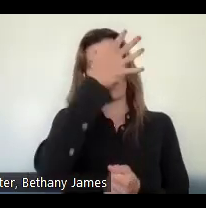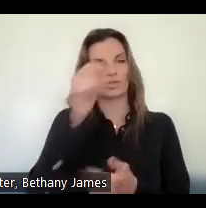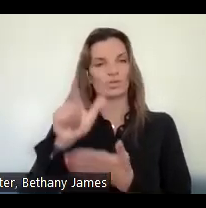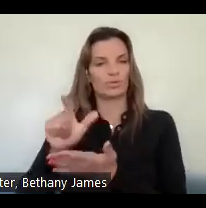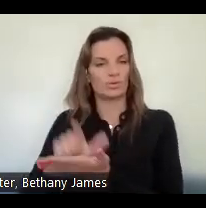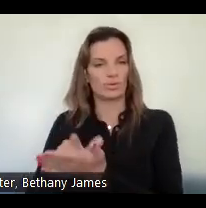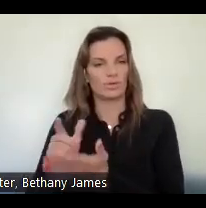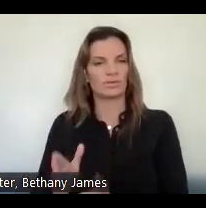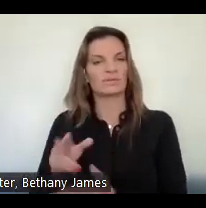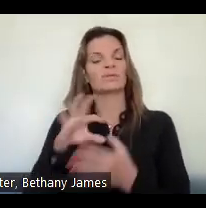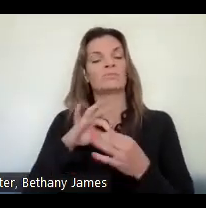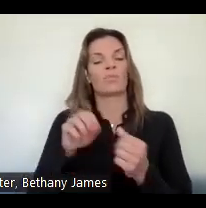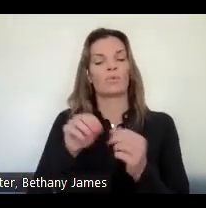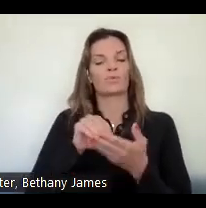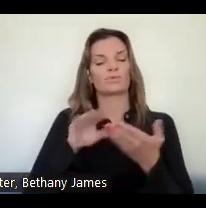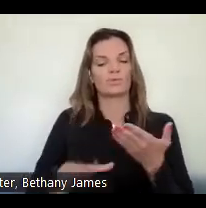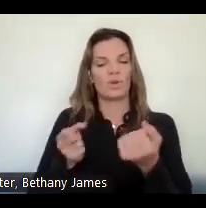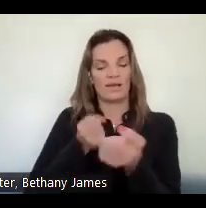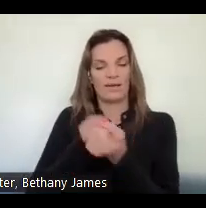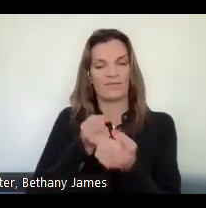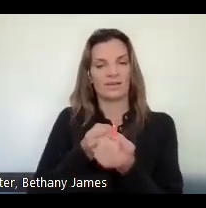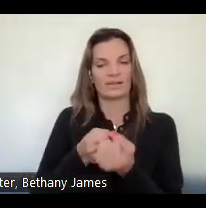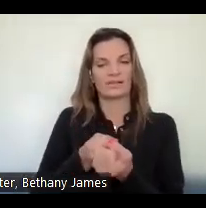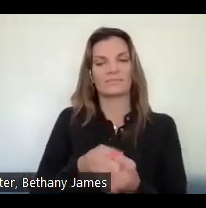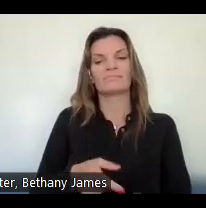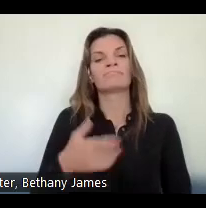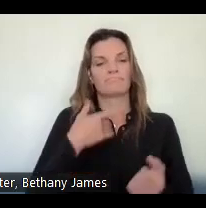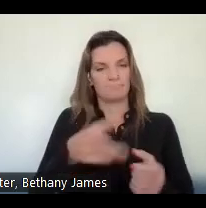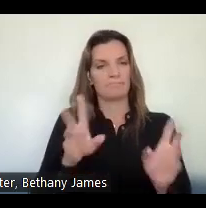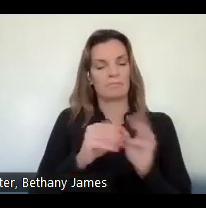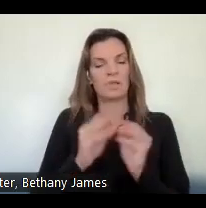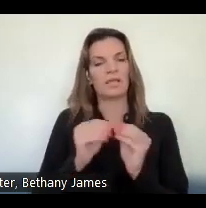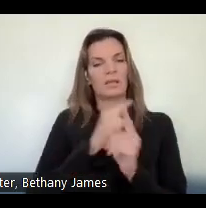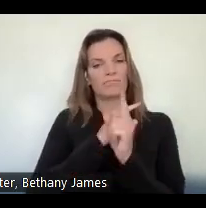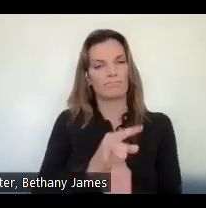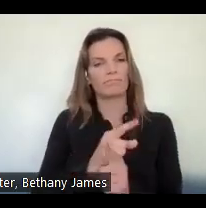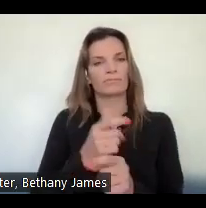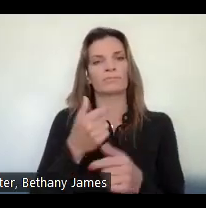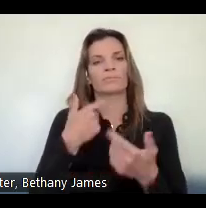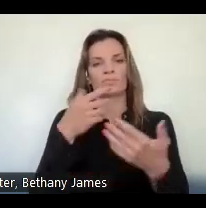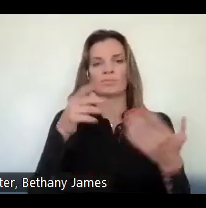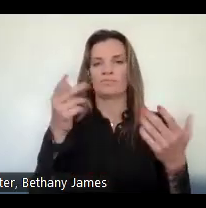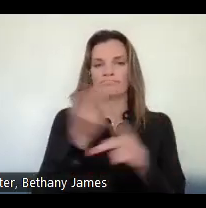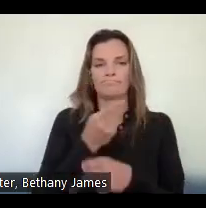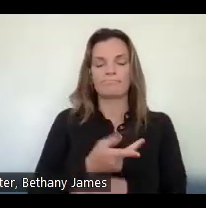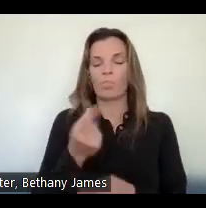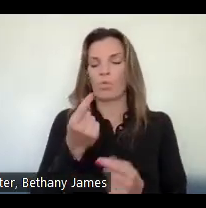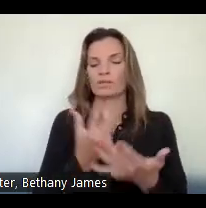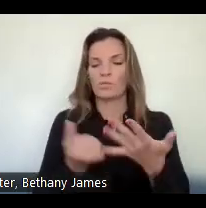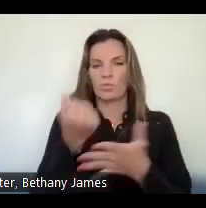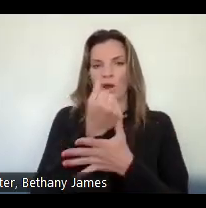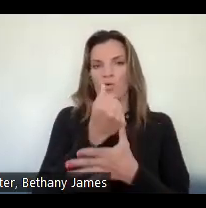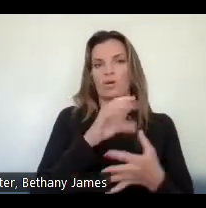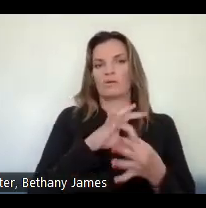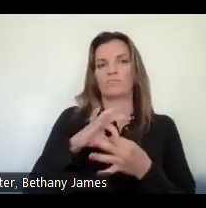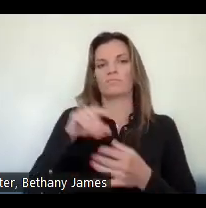student-centered advocacy. So MyPack convenes regularly to identify priorities to address within the special education